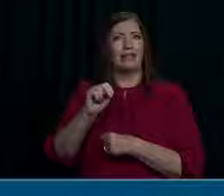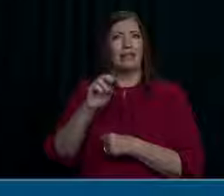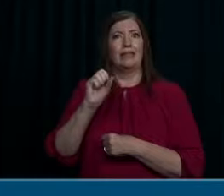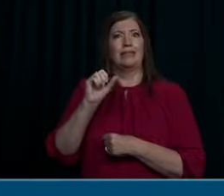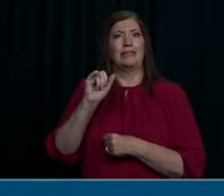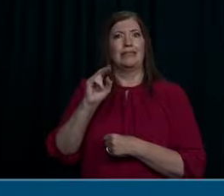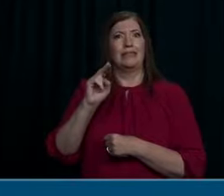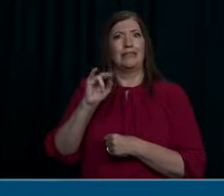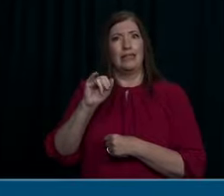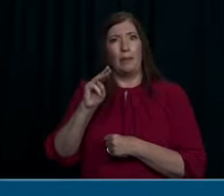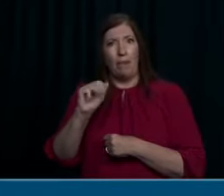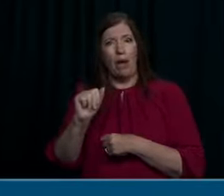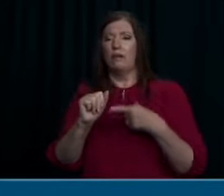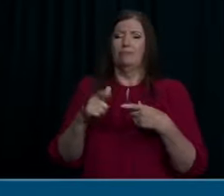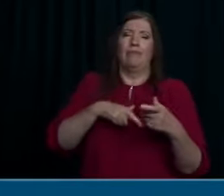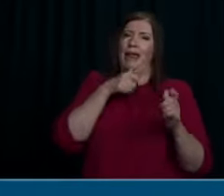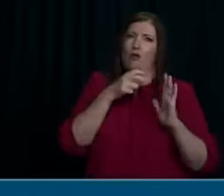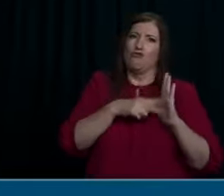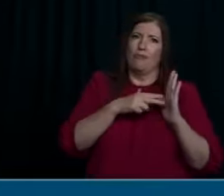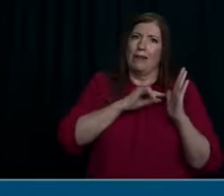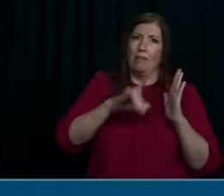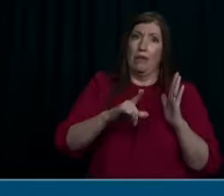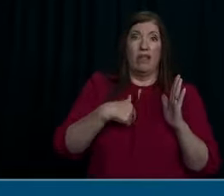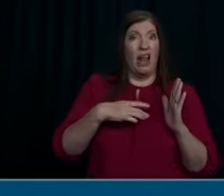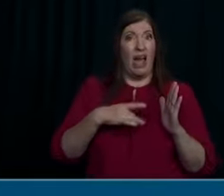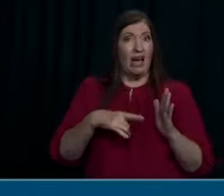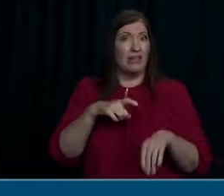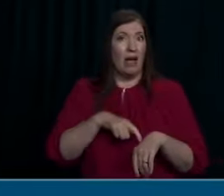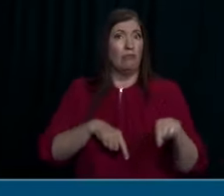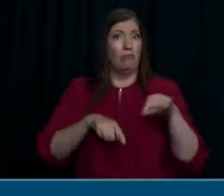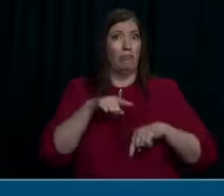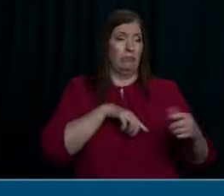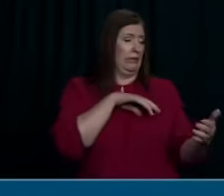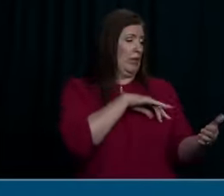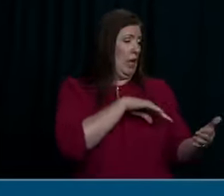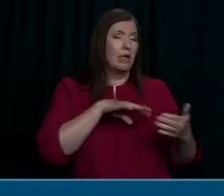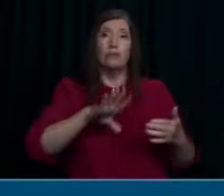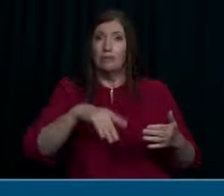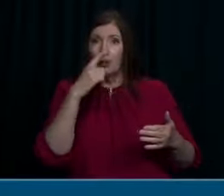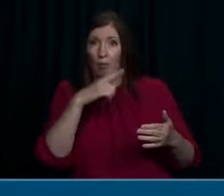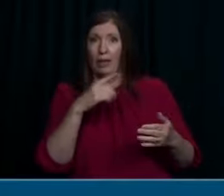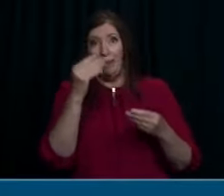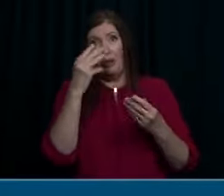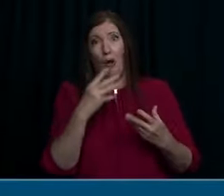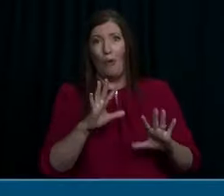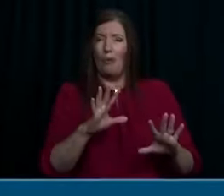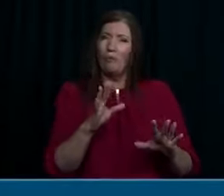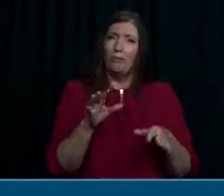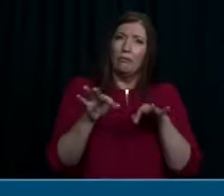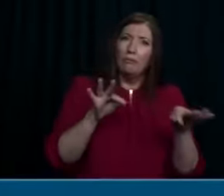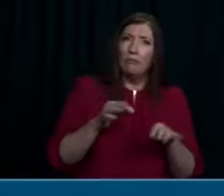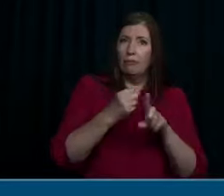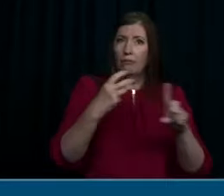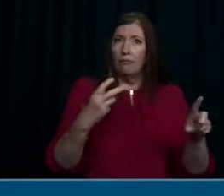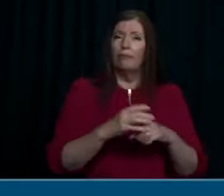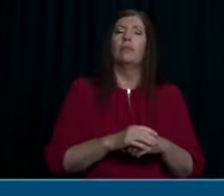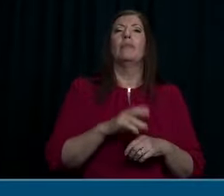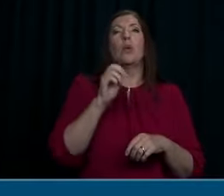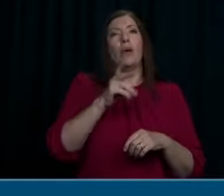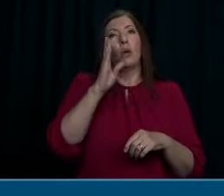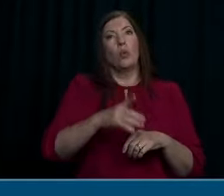read that bill. I'd like the time to go back and study it. So you want to give me a little heads up on it? All right. I